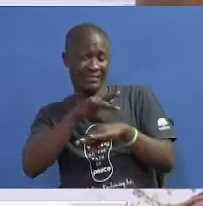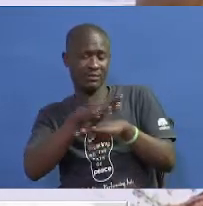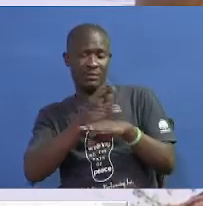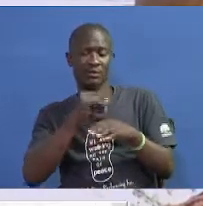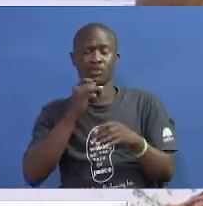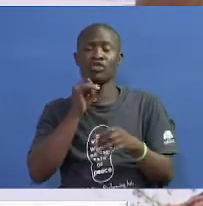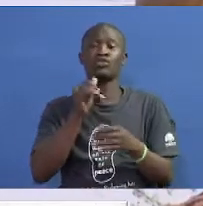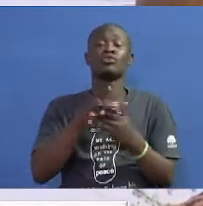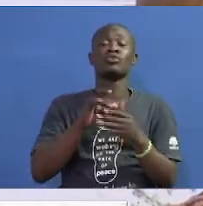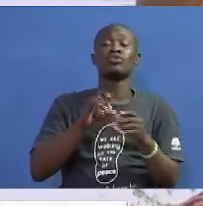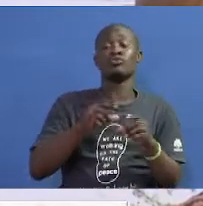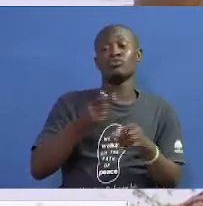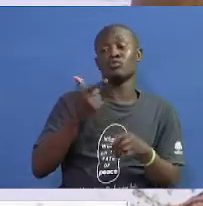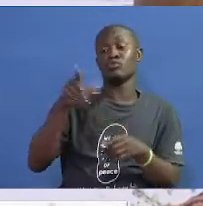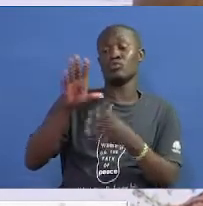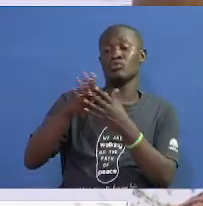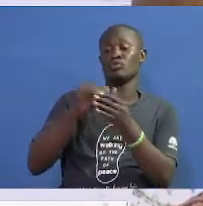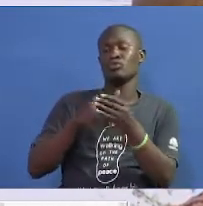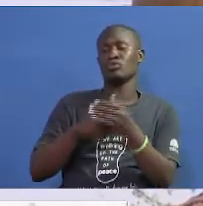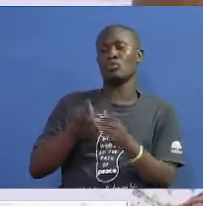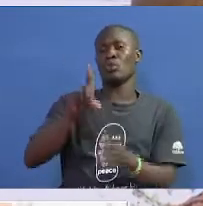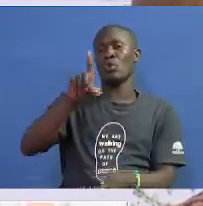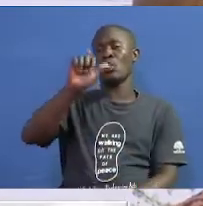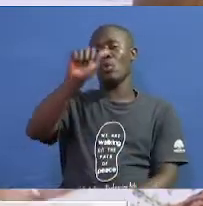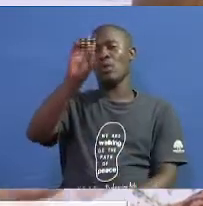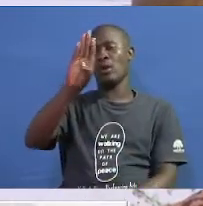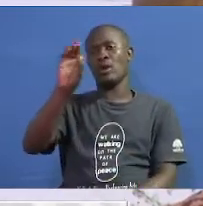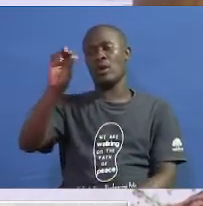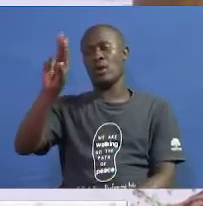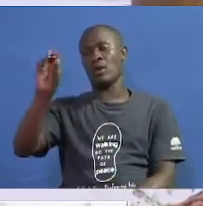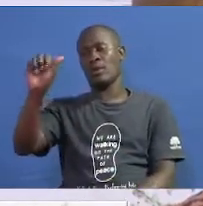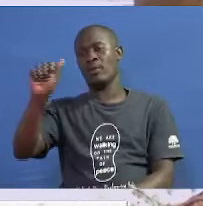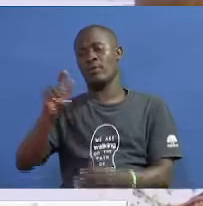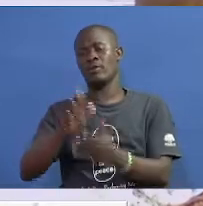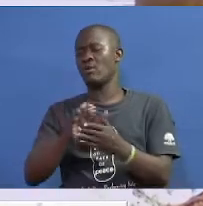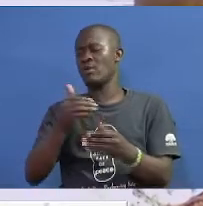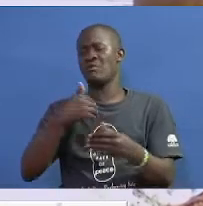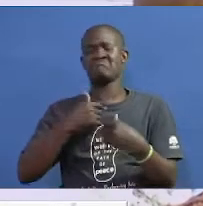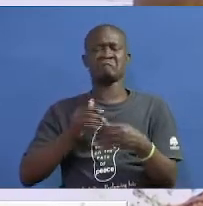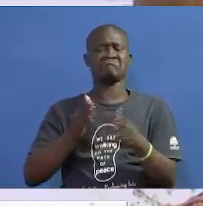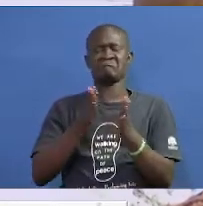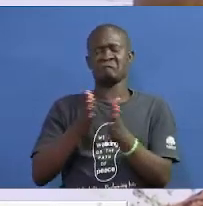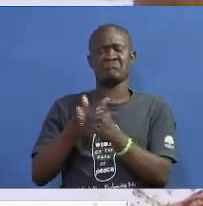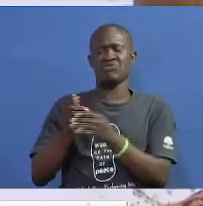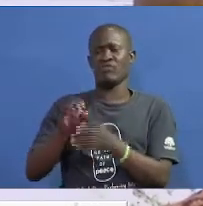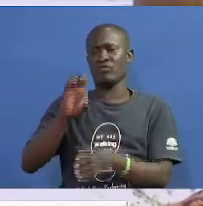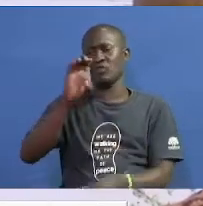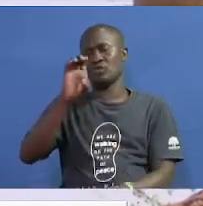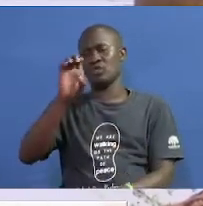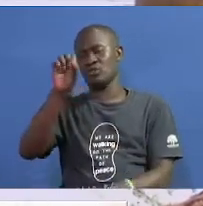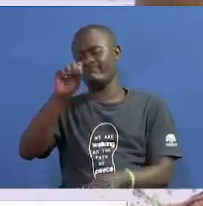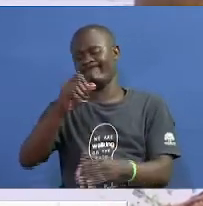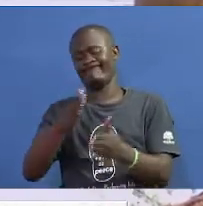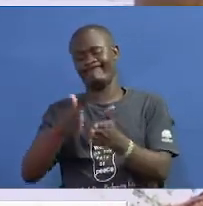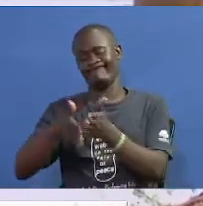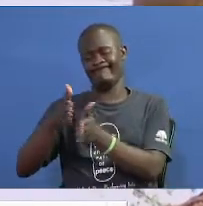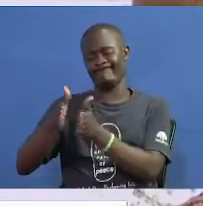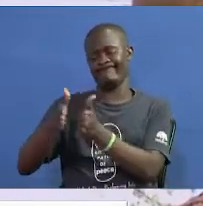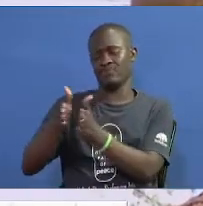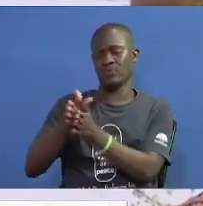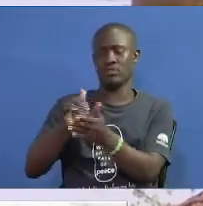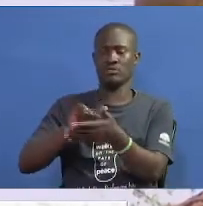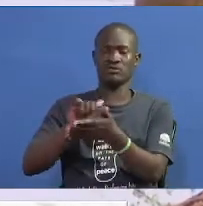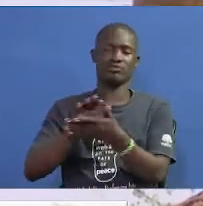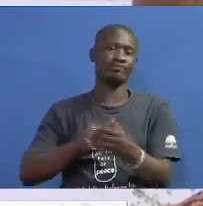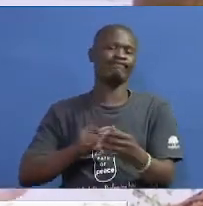so that they don't go into labor and that they have a planned C-section at a referral center, that